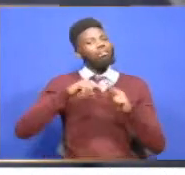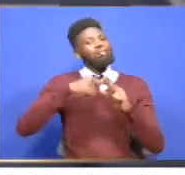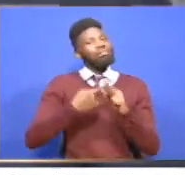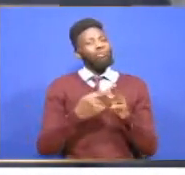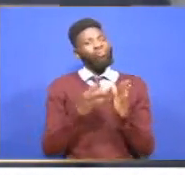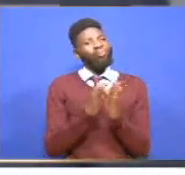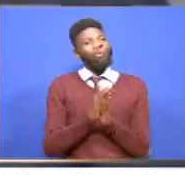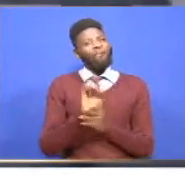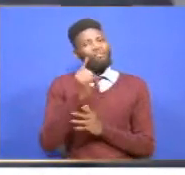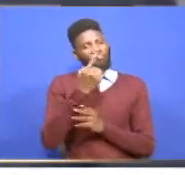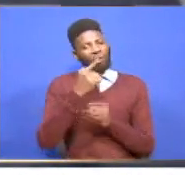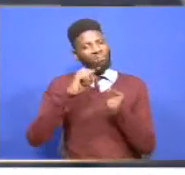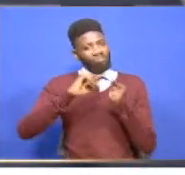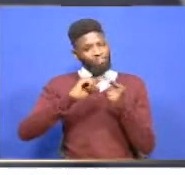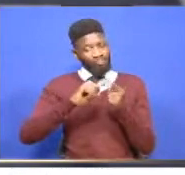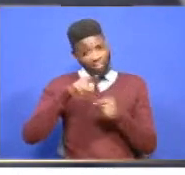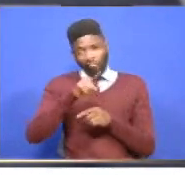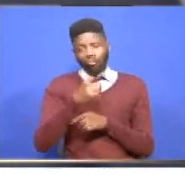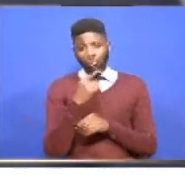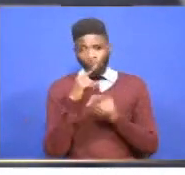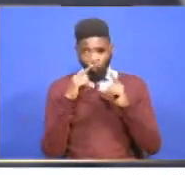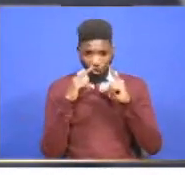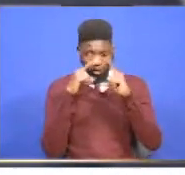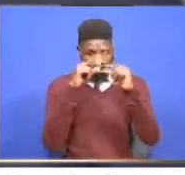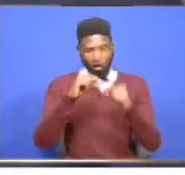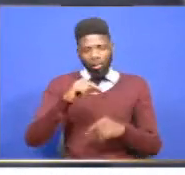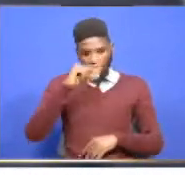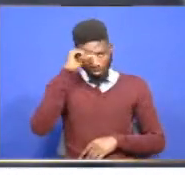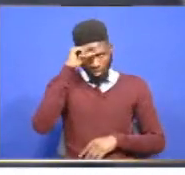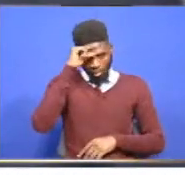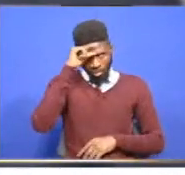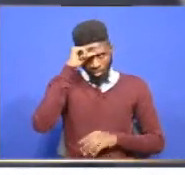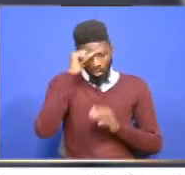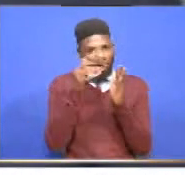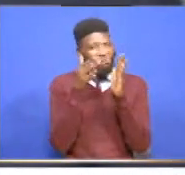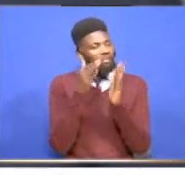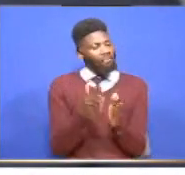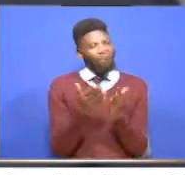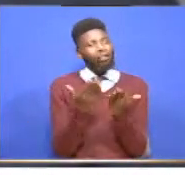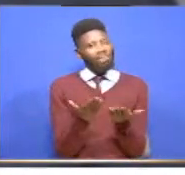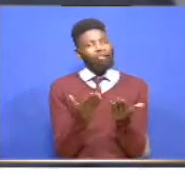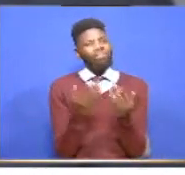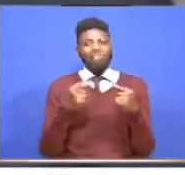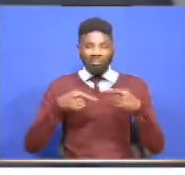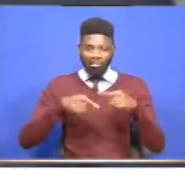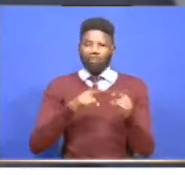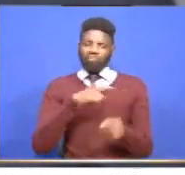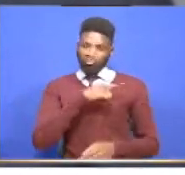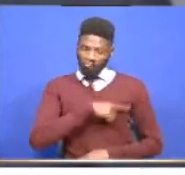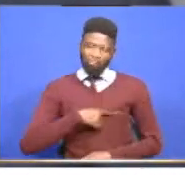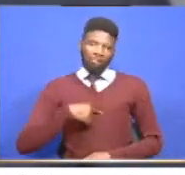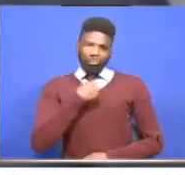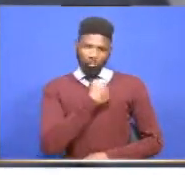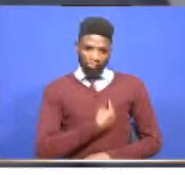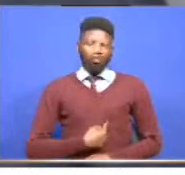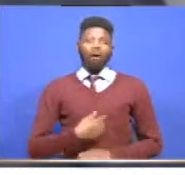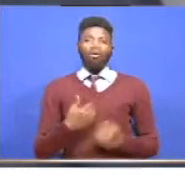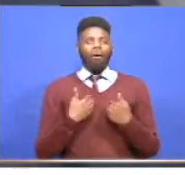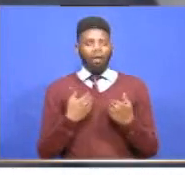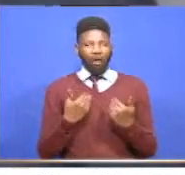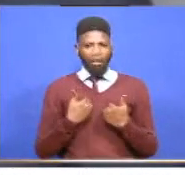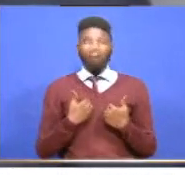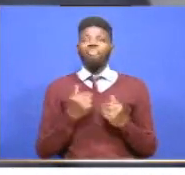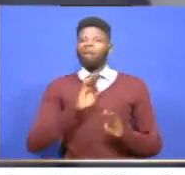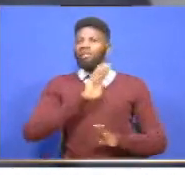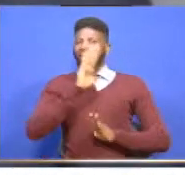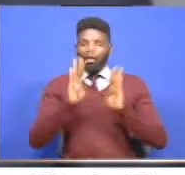from the first one, where you say that the governor, as you know, is guilty of gross misconduct, and she is